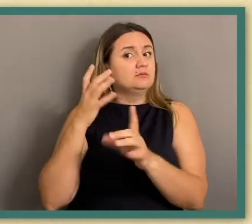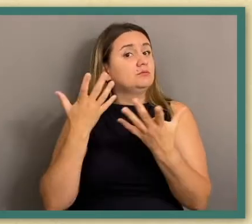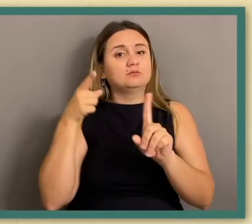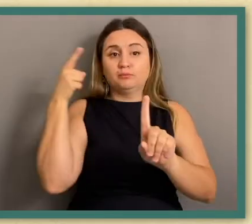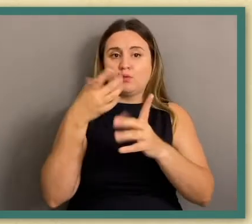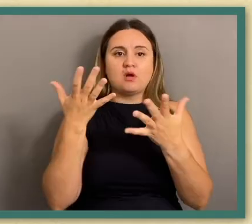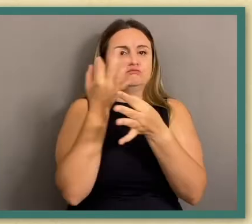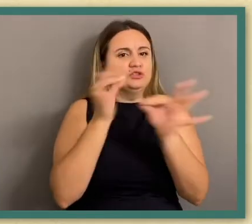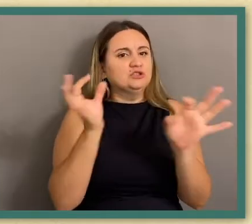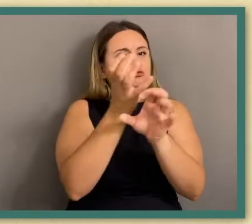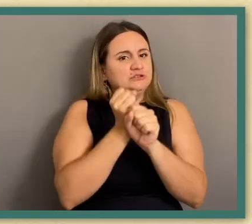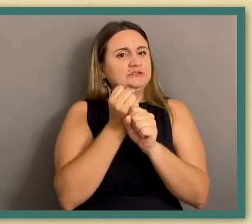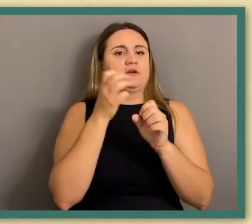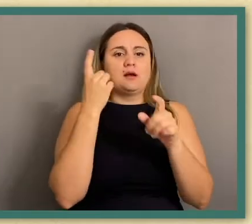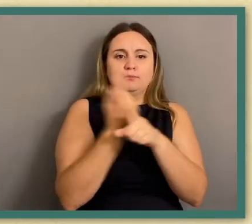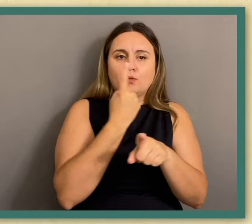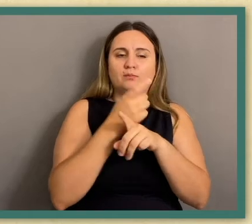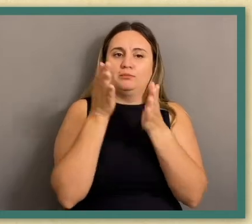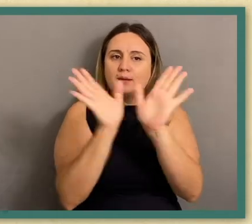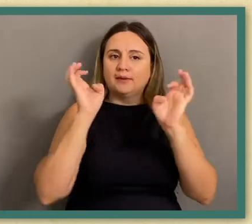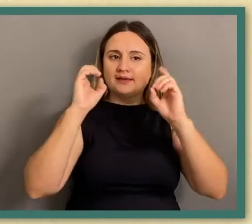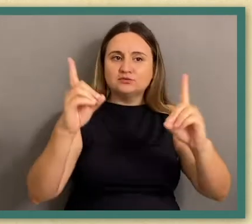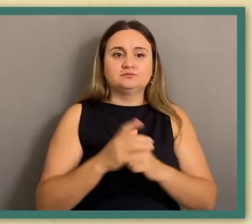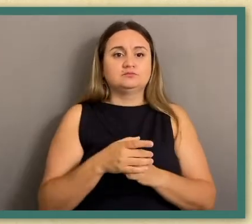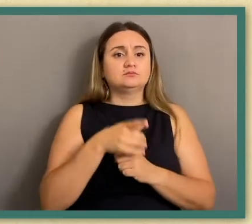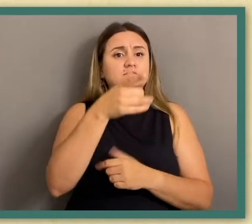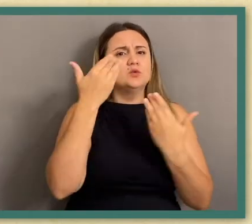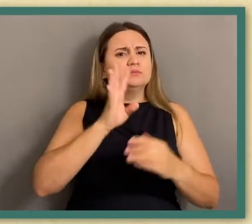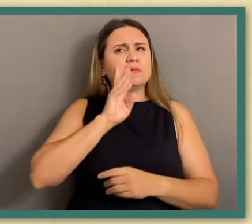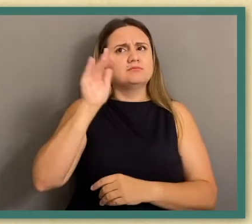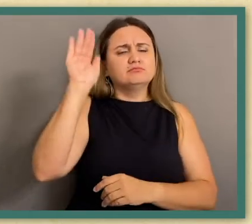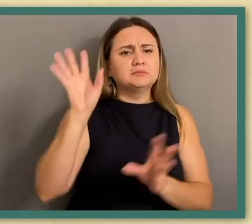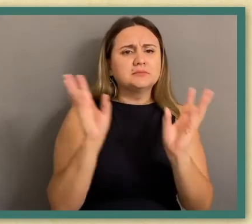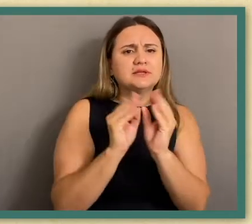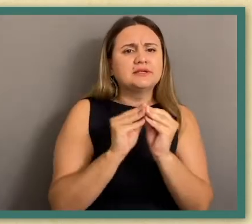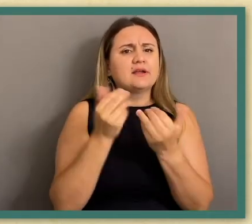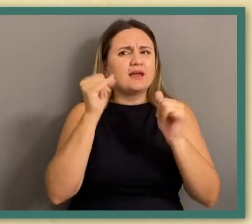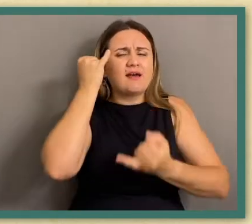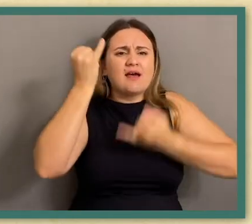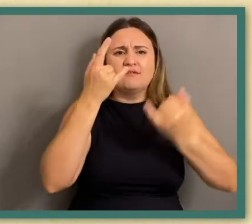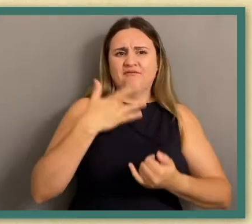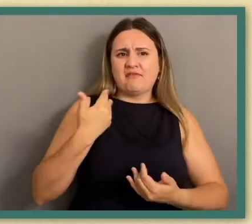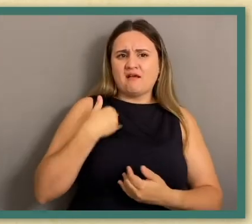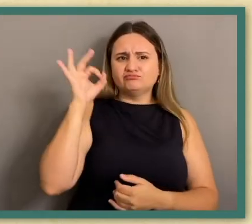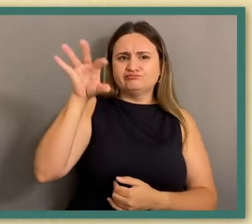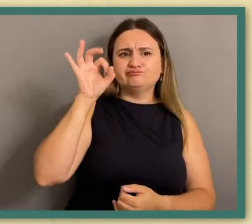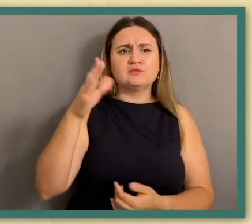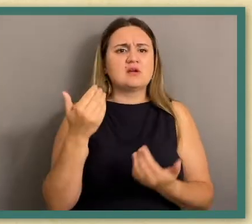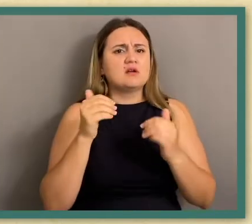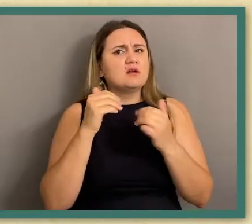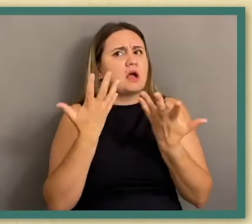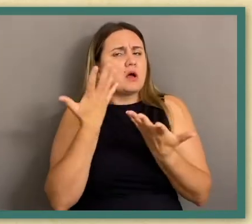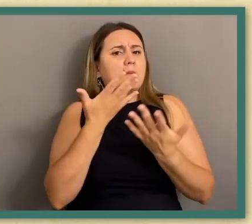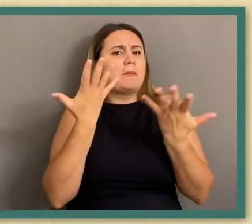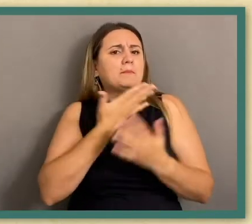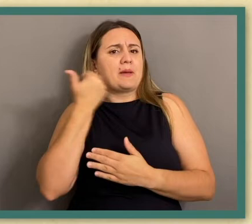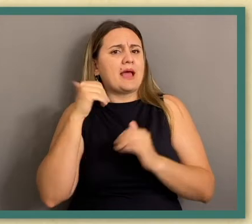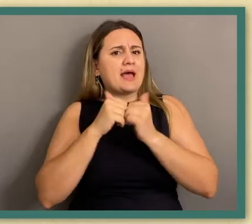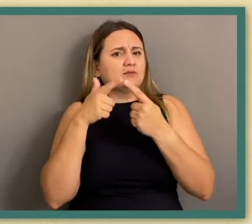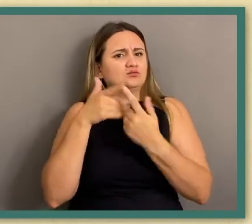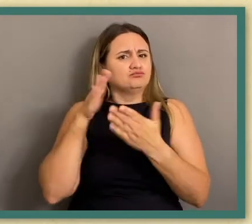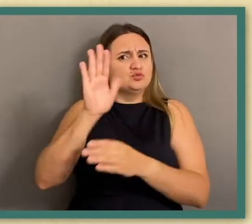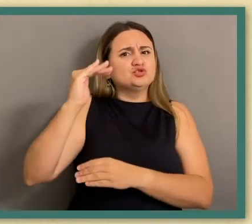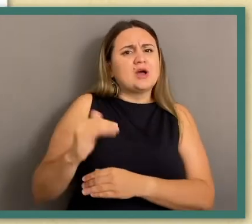free, appropriate public education. Speak up during the meetings with any ideas you have about how to better address your child's